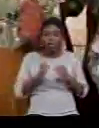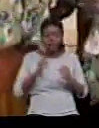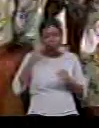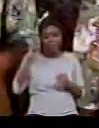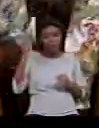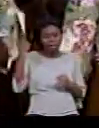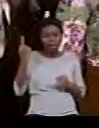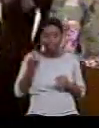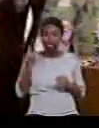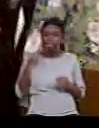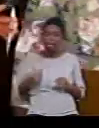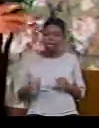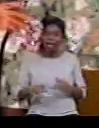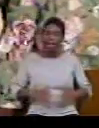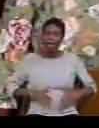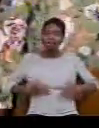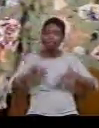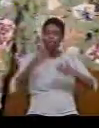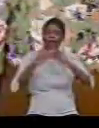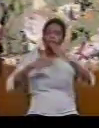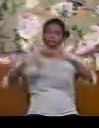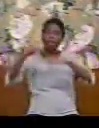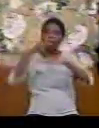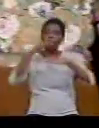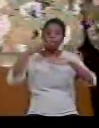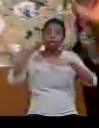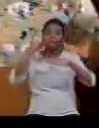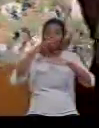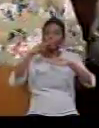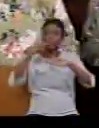contend for eternal life